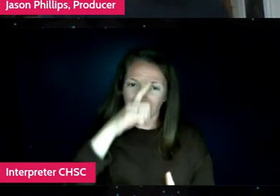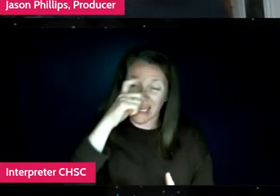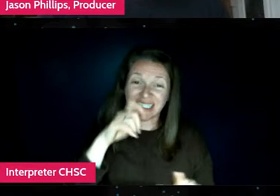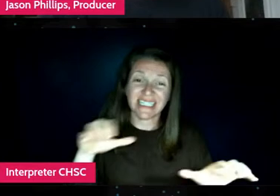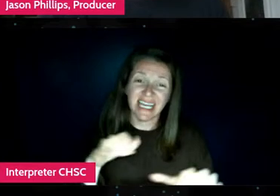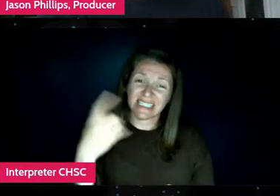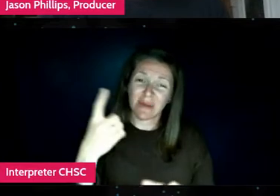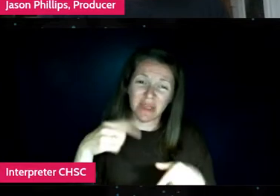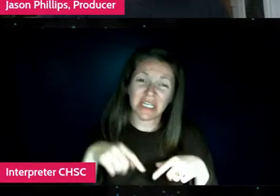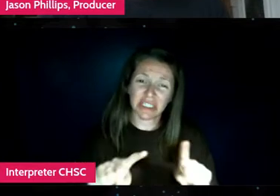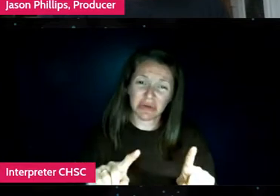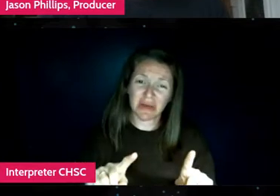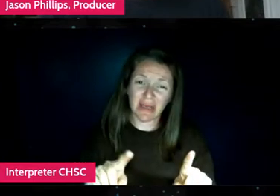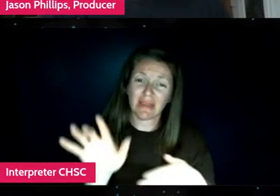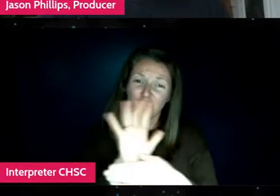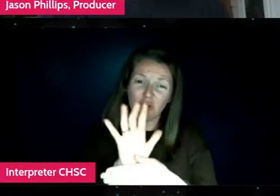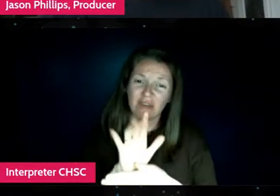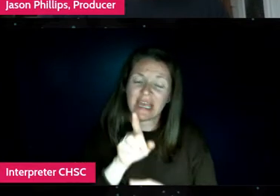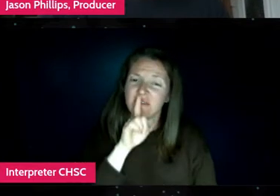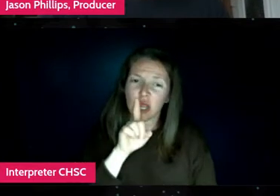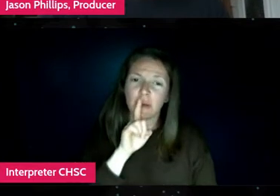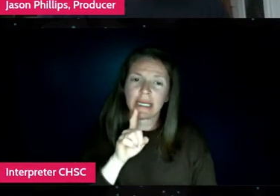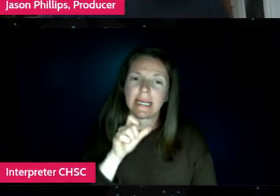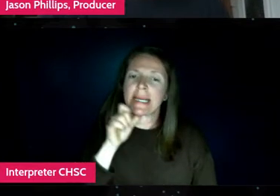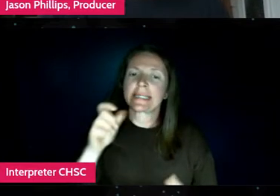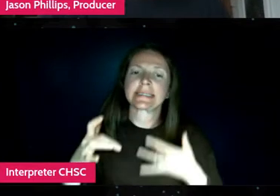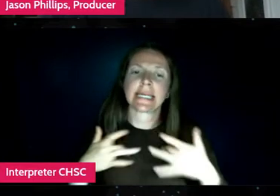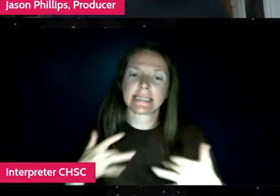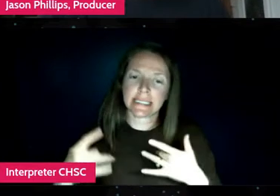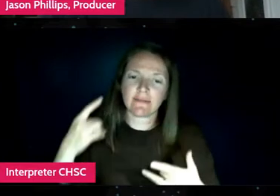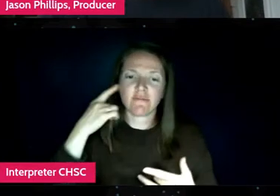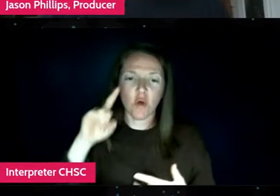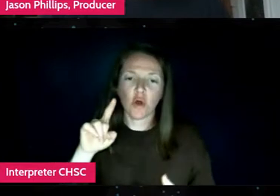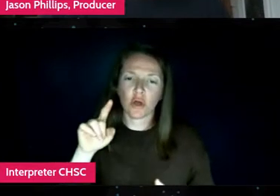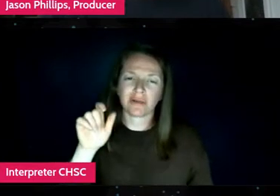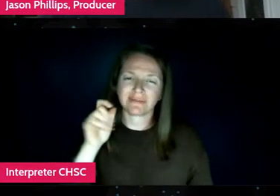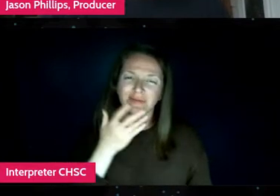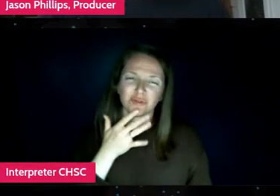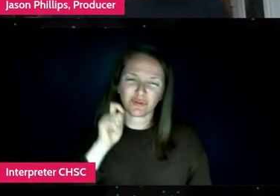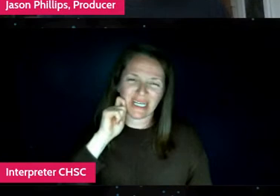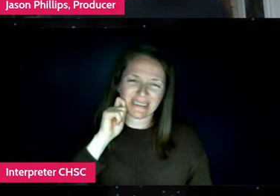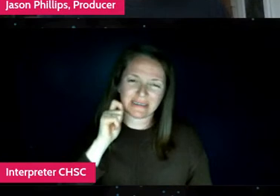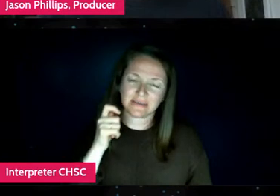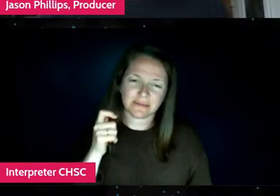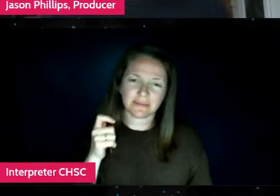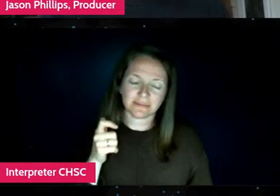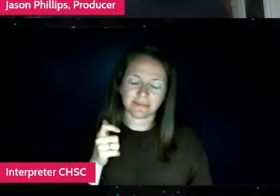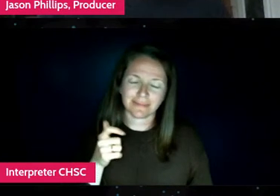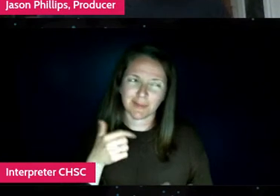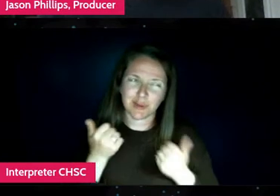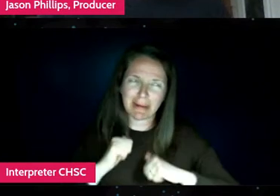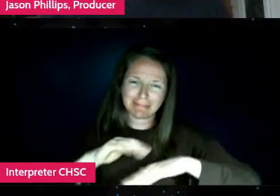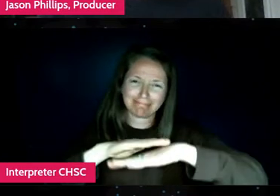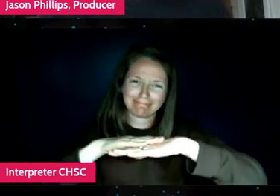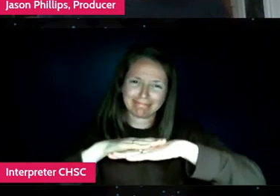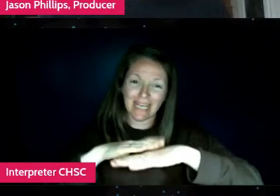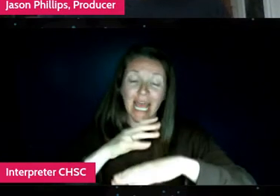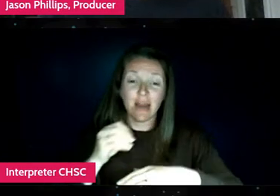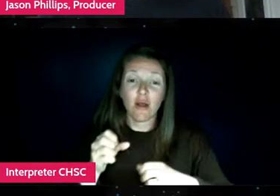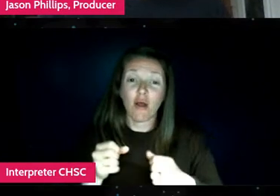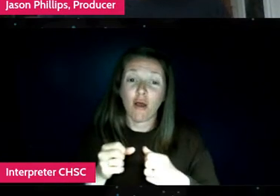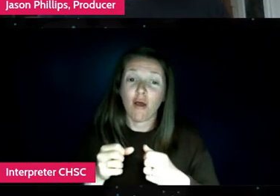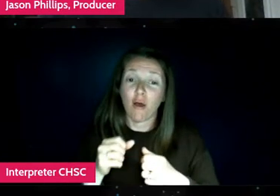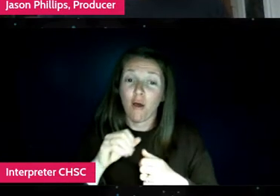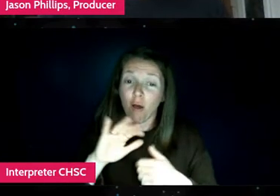incredibly racially insensitive. And that's just putting it in a very, that doesn't even come close to what it is. And he almost loses the